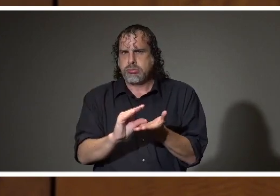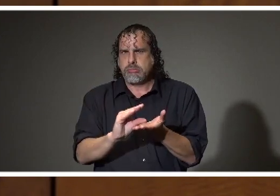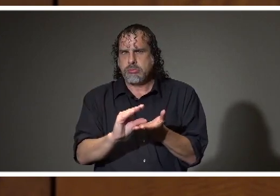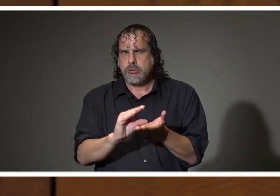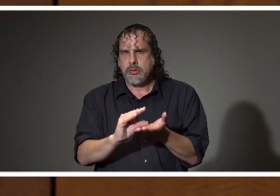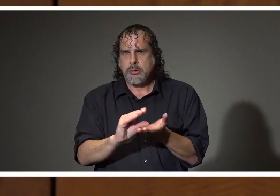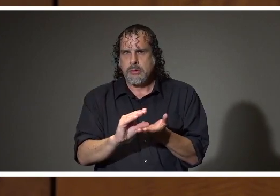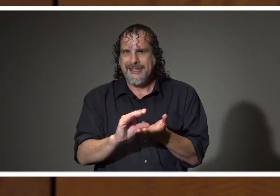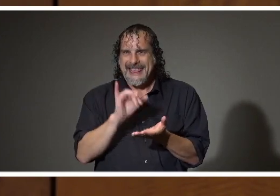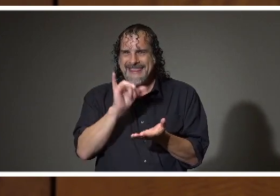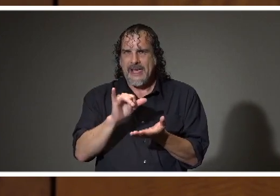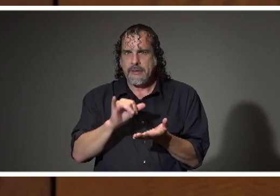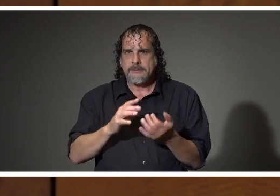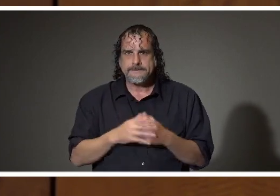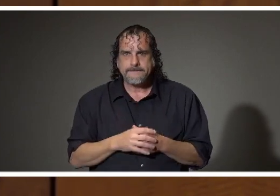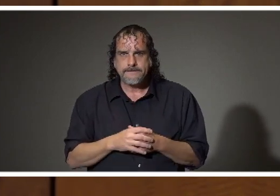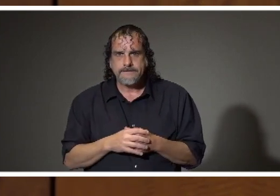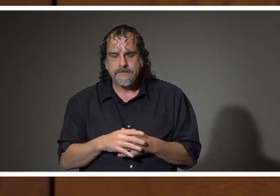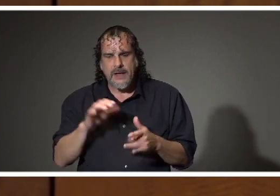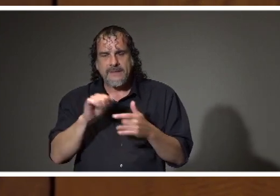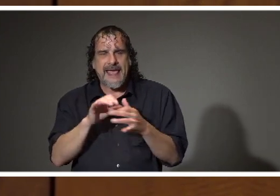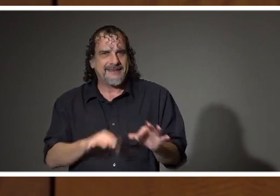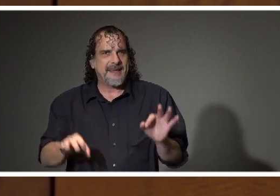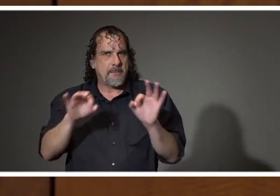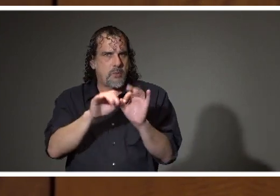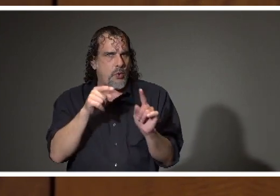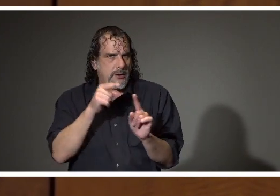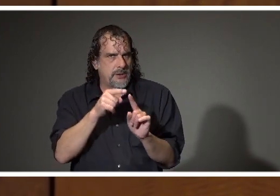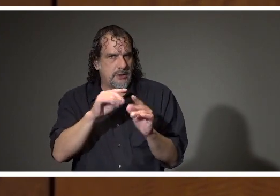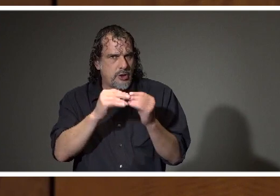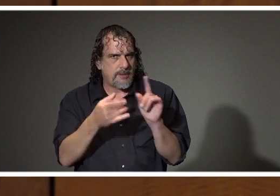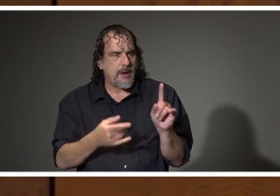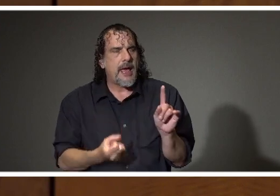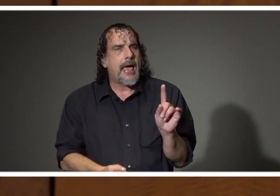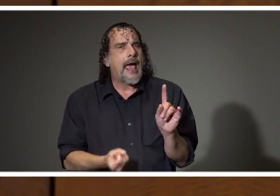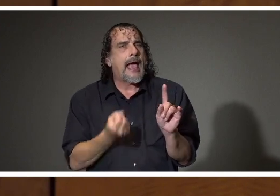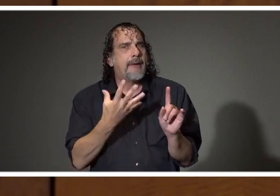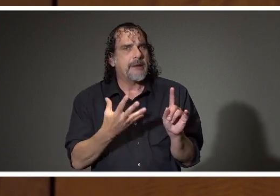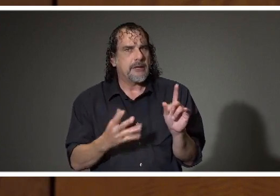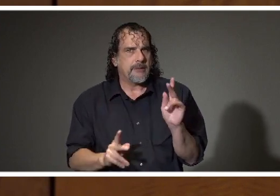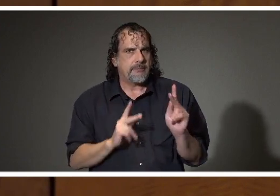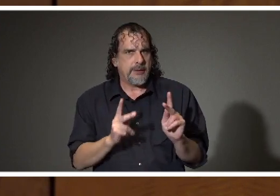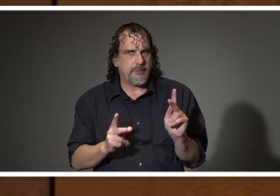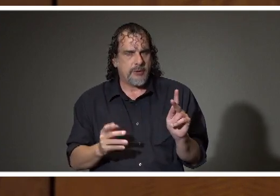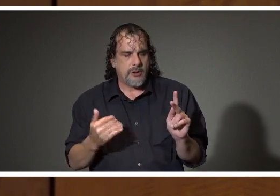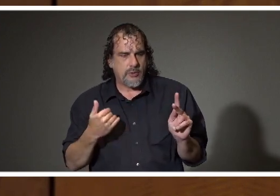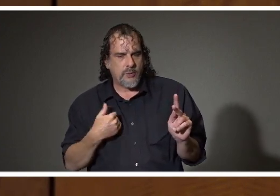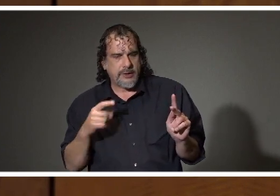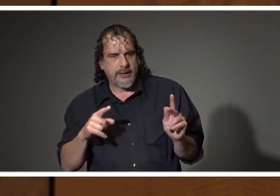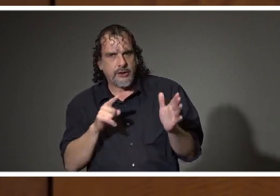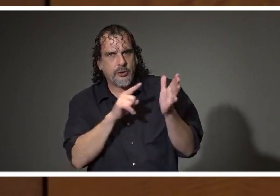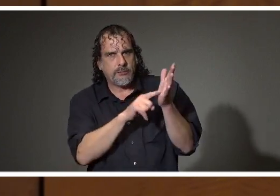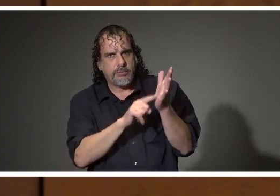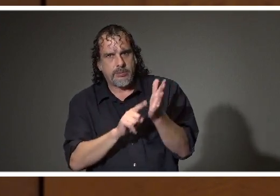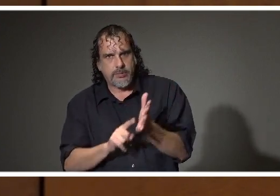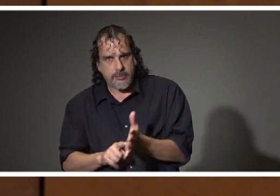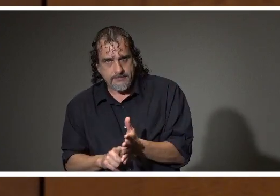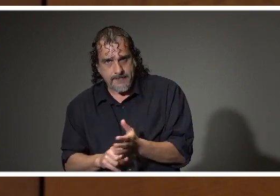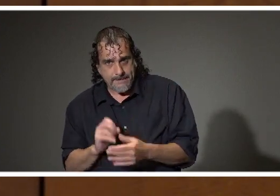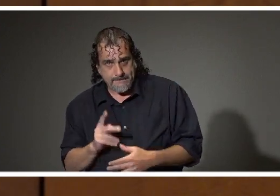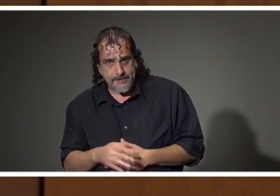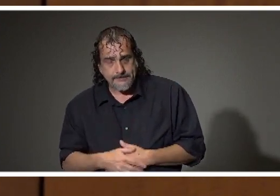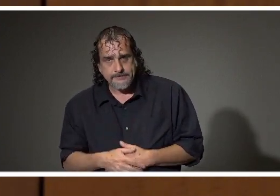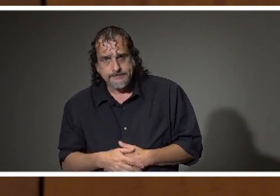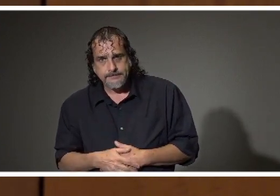The active cases is a more important data point in terms of determining how many individuals you need to do contact tracing, because